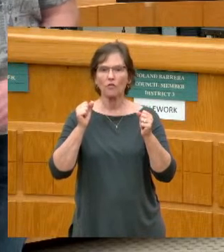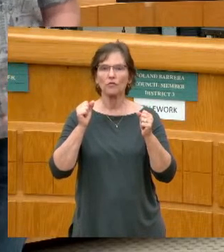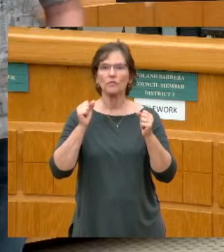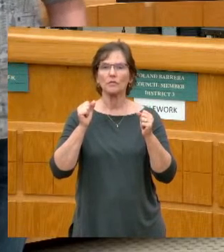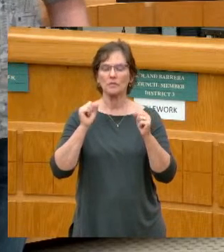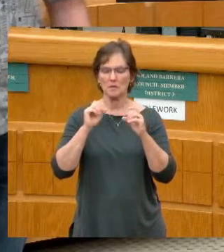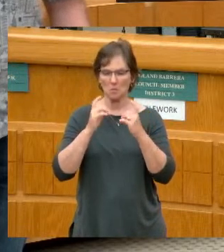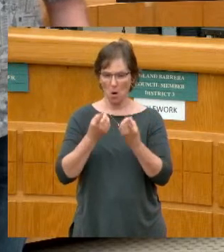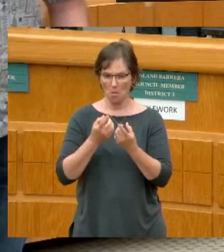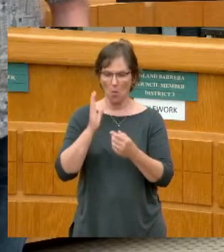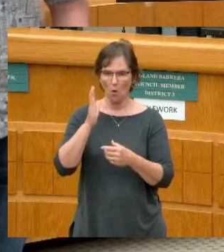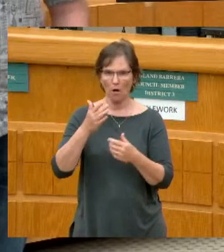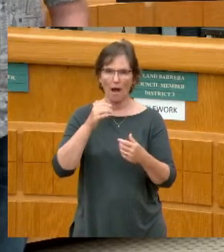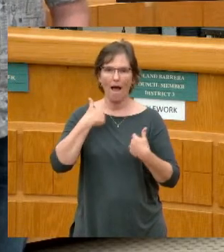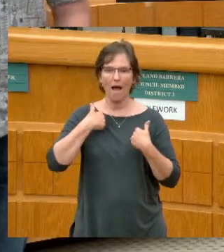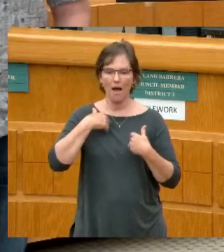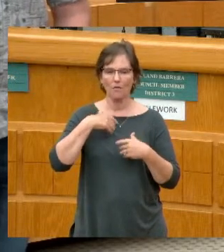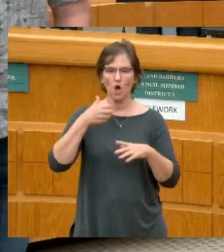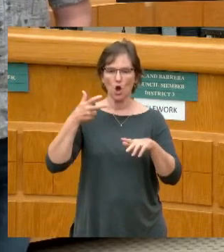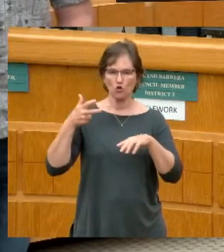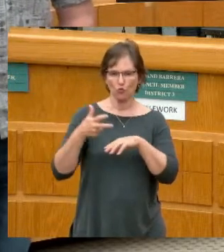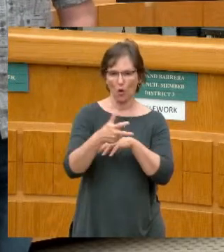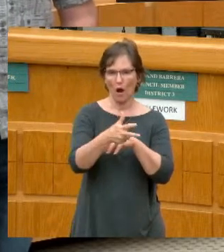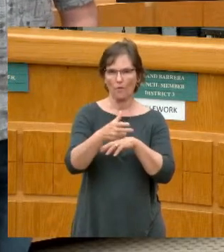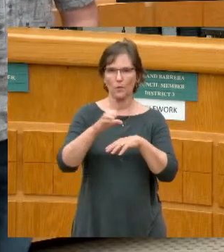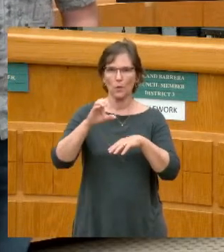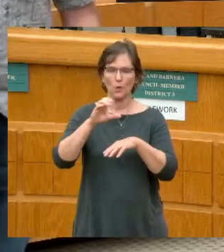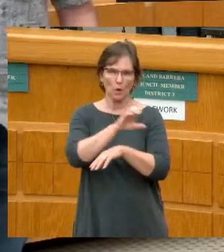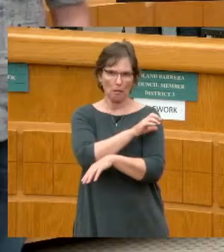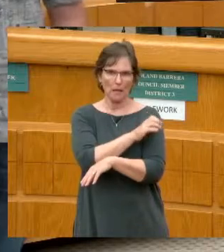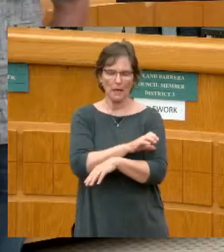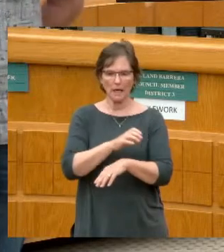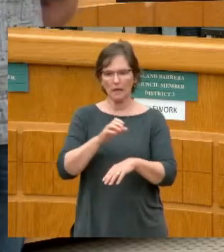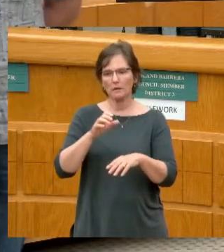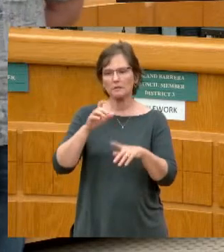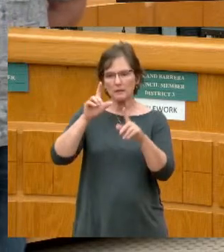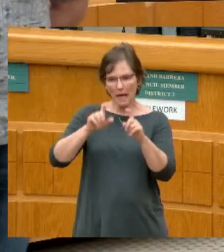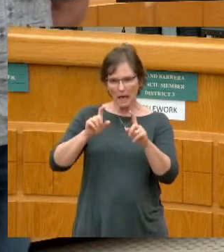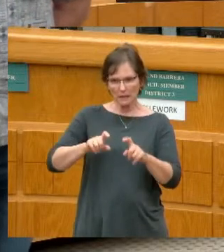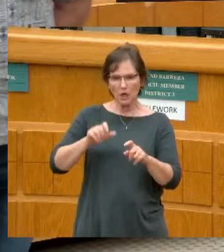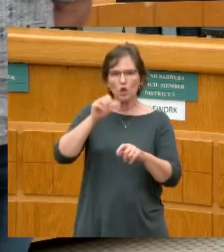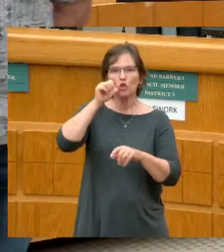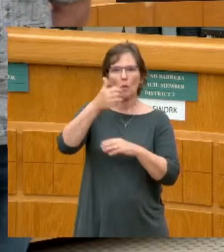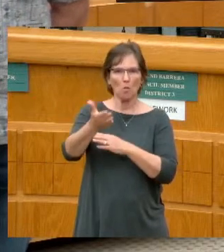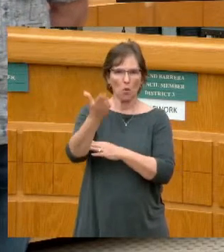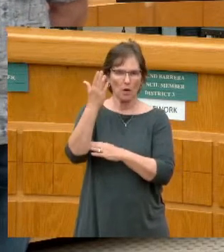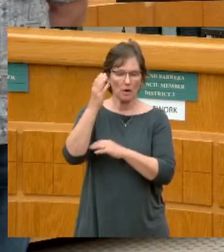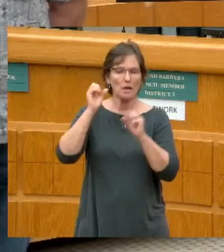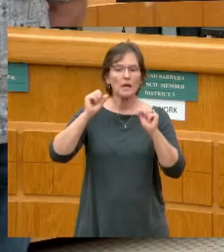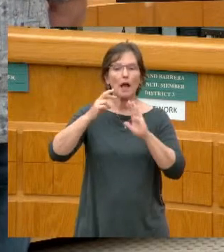Most likely, it would not turn into a global pandemic like this one has.